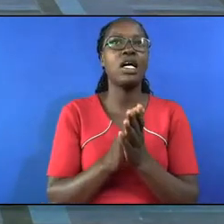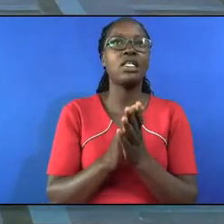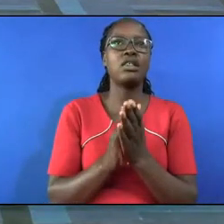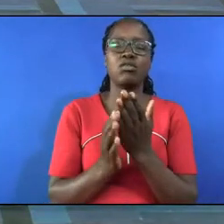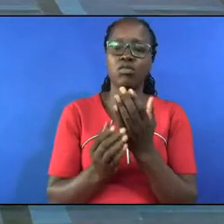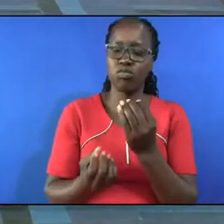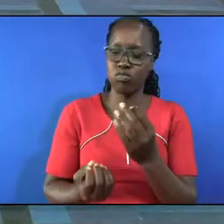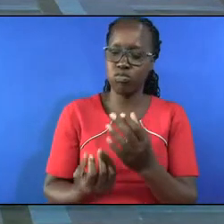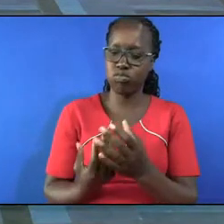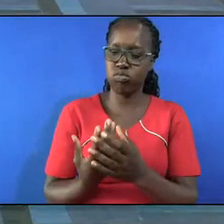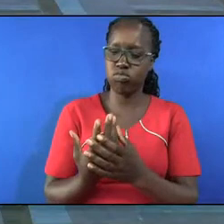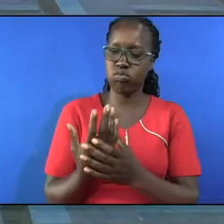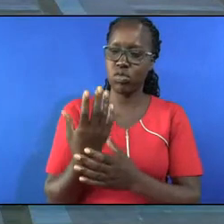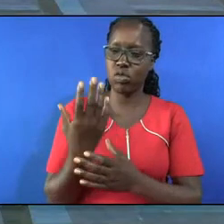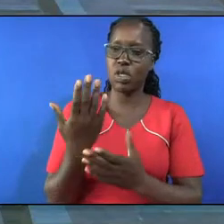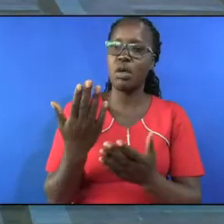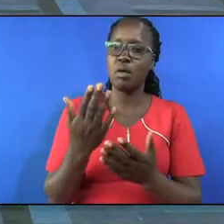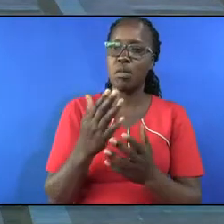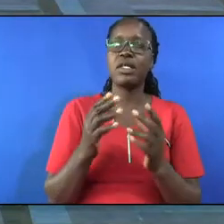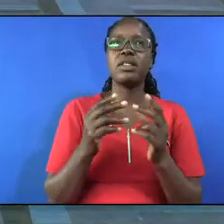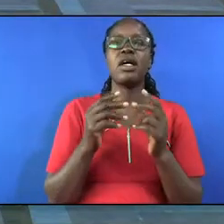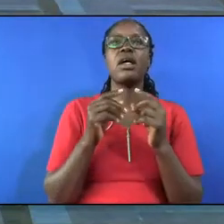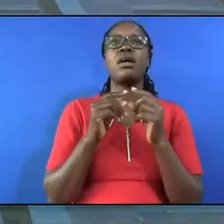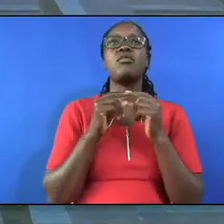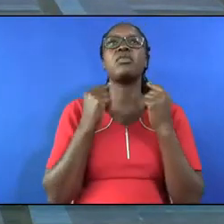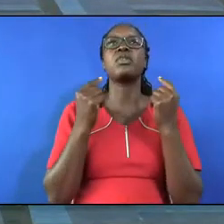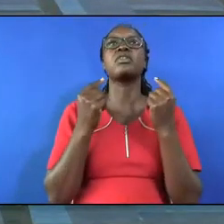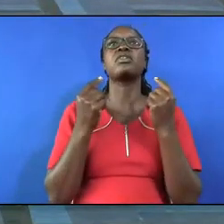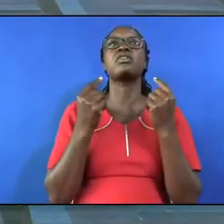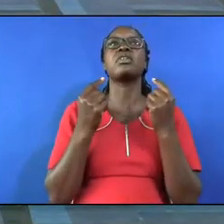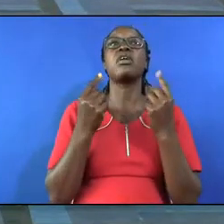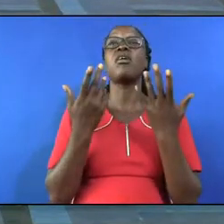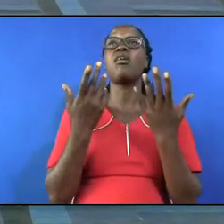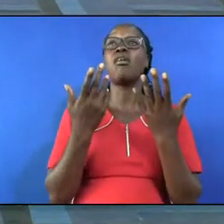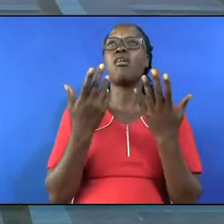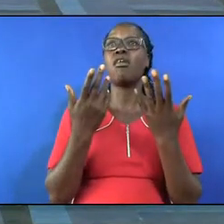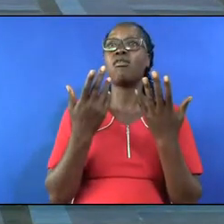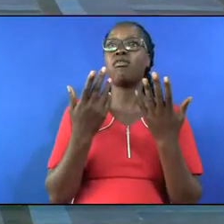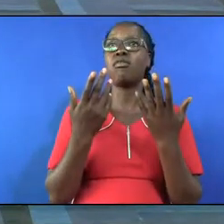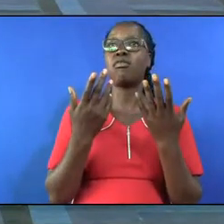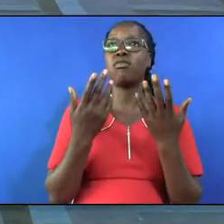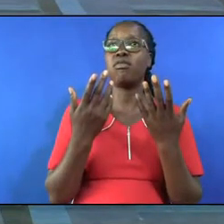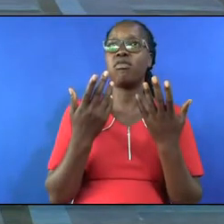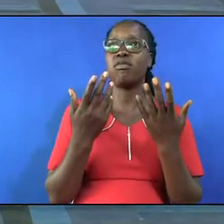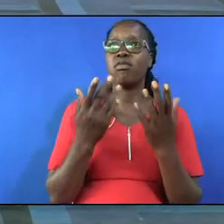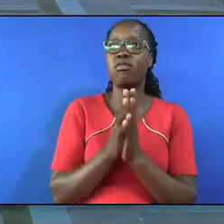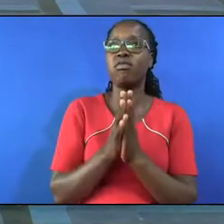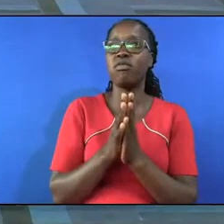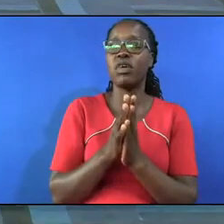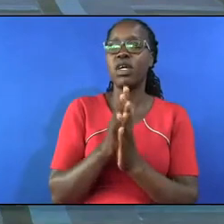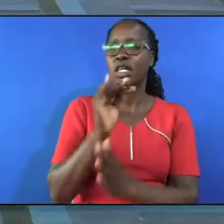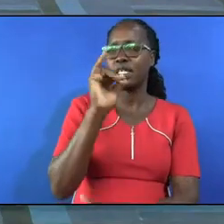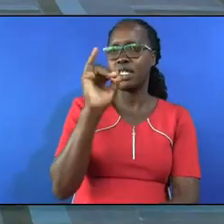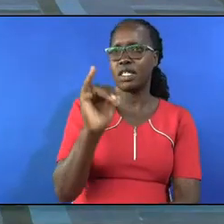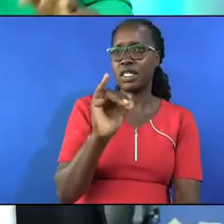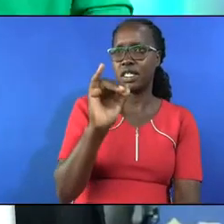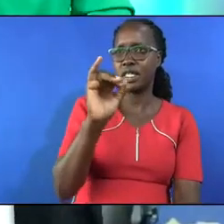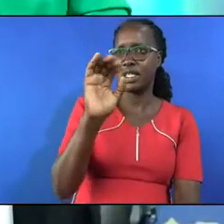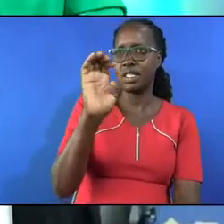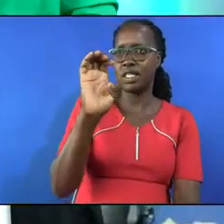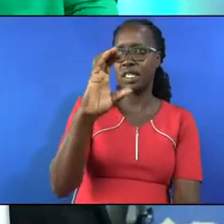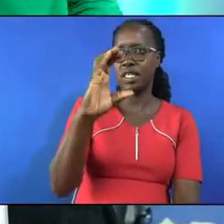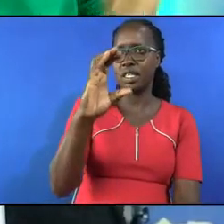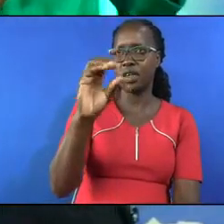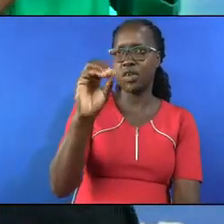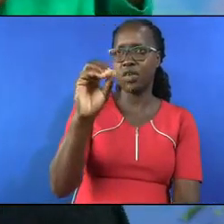brought up by the priest of God. And the name of the priest was Jehoiada. Yeah, Jehoiada was the